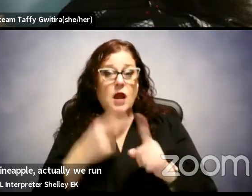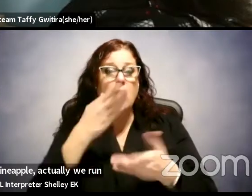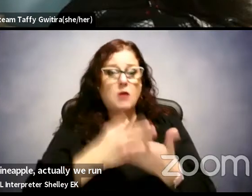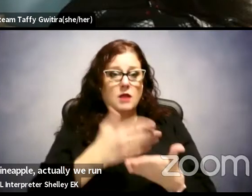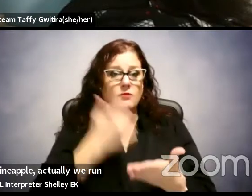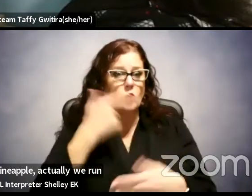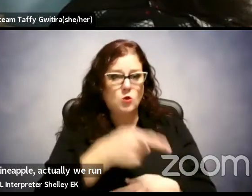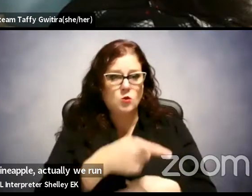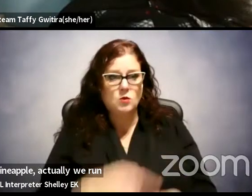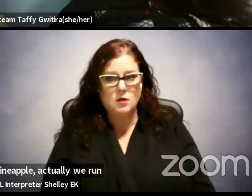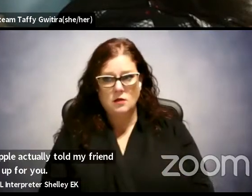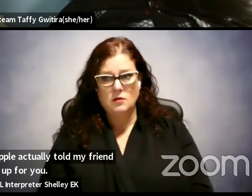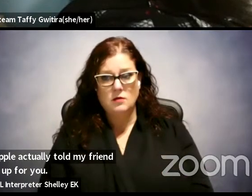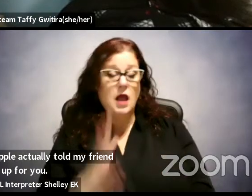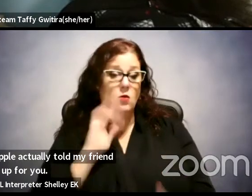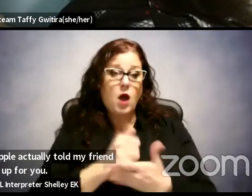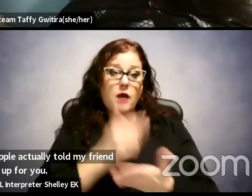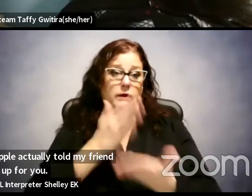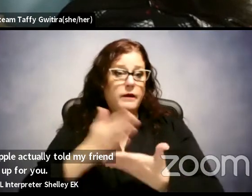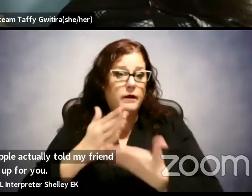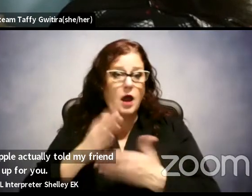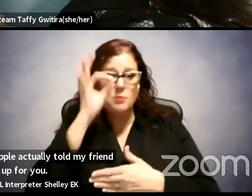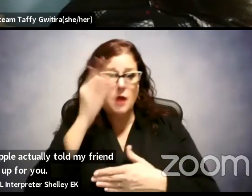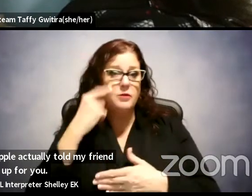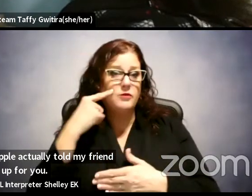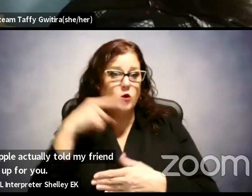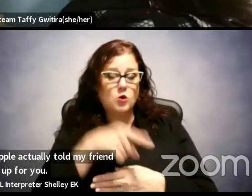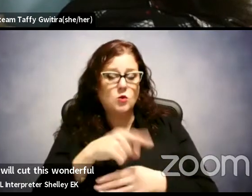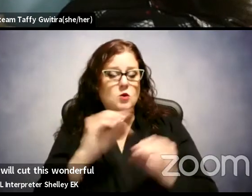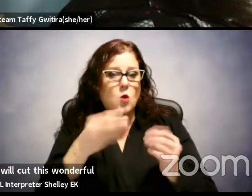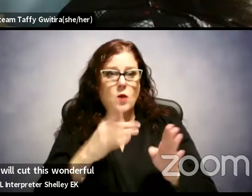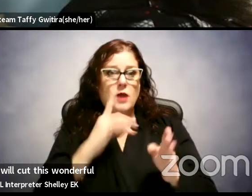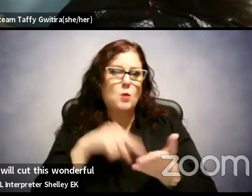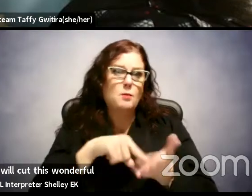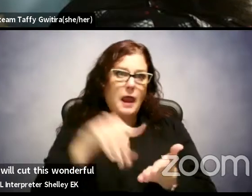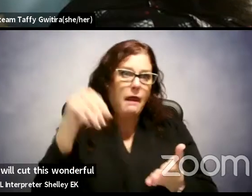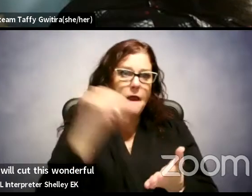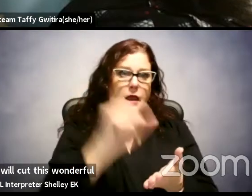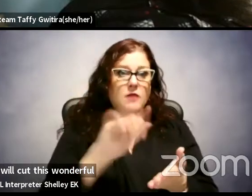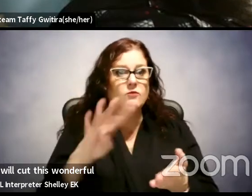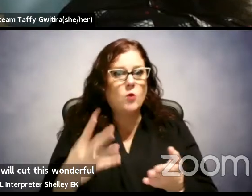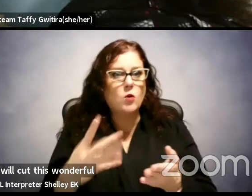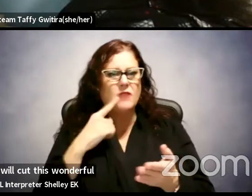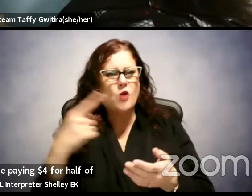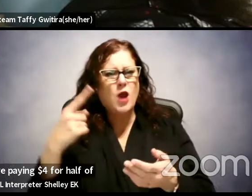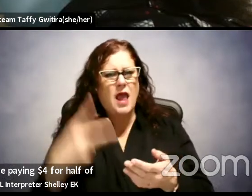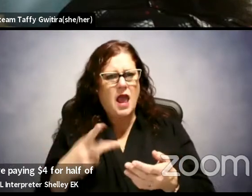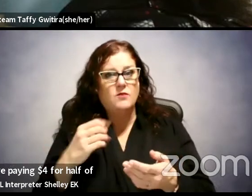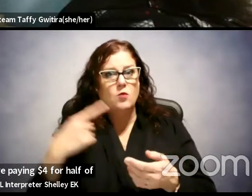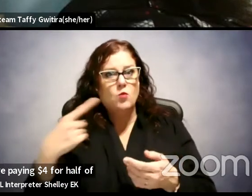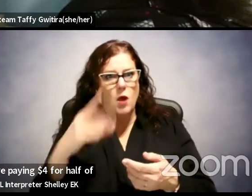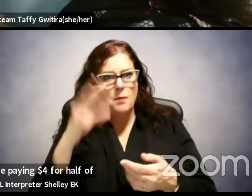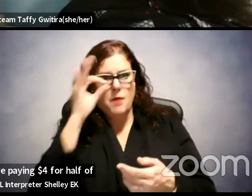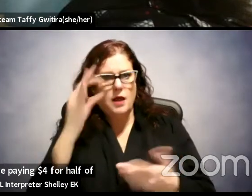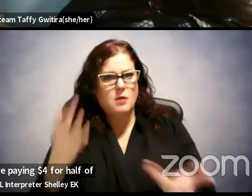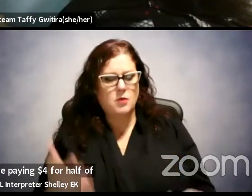you. I know how to cut a pineapple. I will cut this pineapple for you. There's no way you're paying $4 for half of one